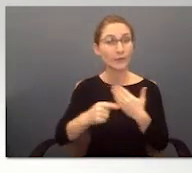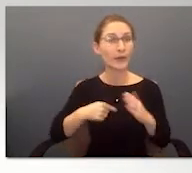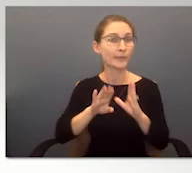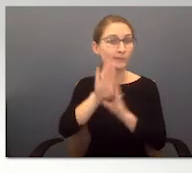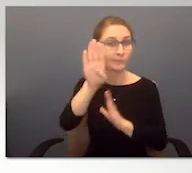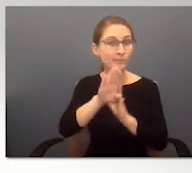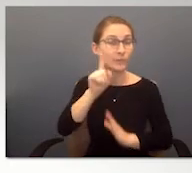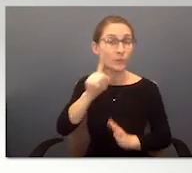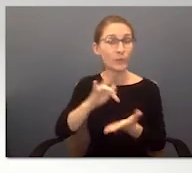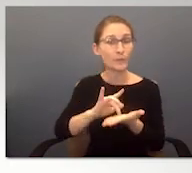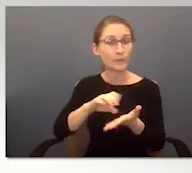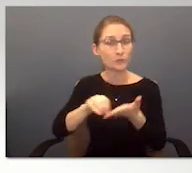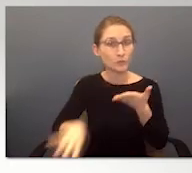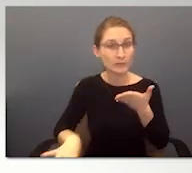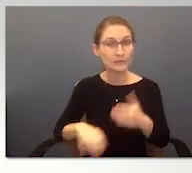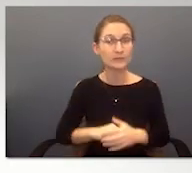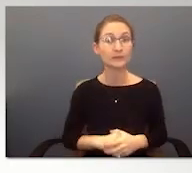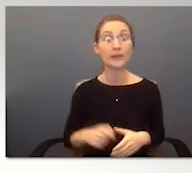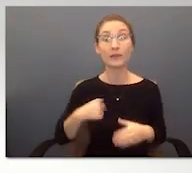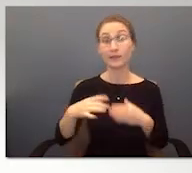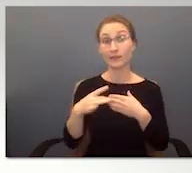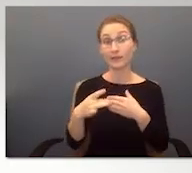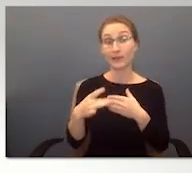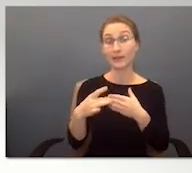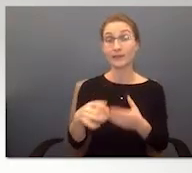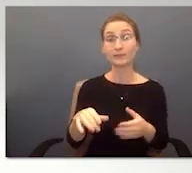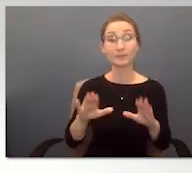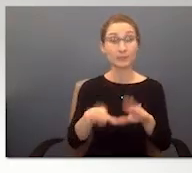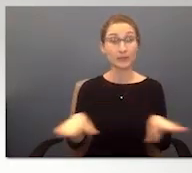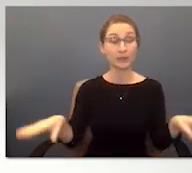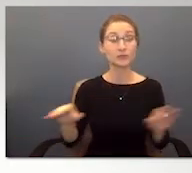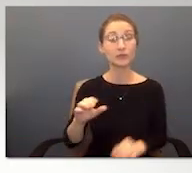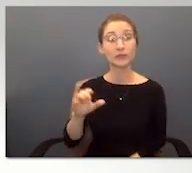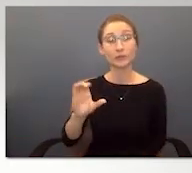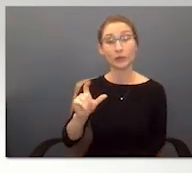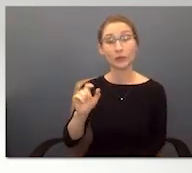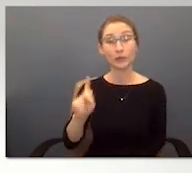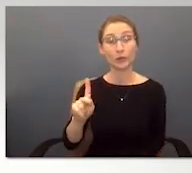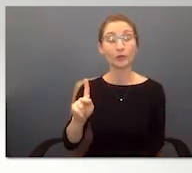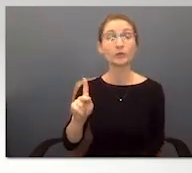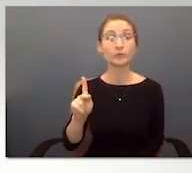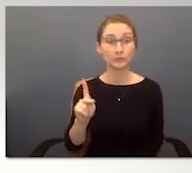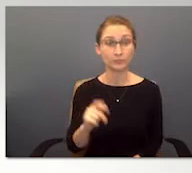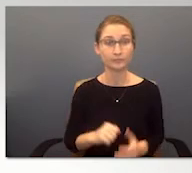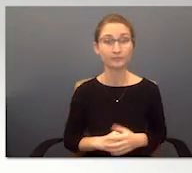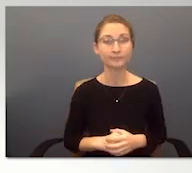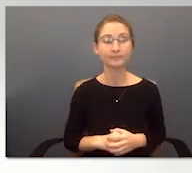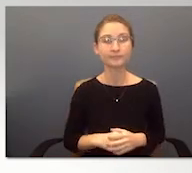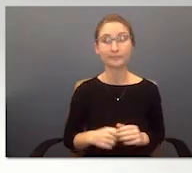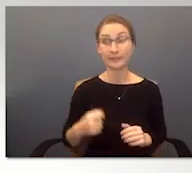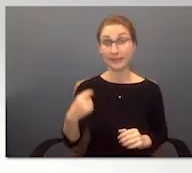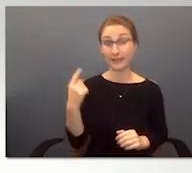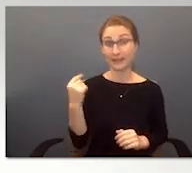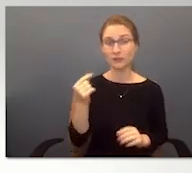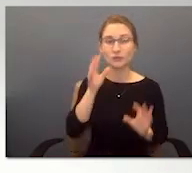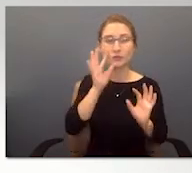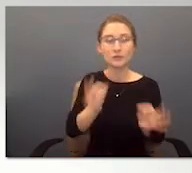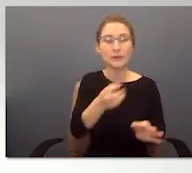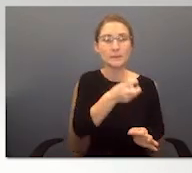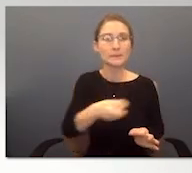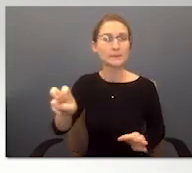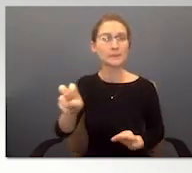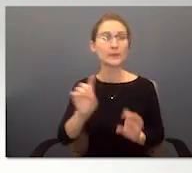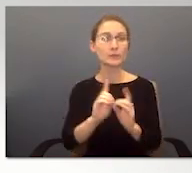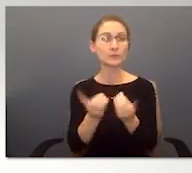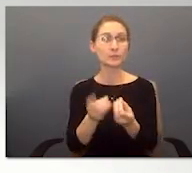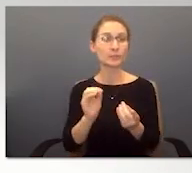medical students, led the pediatric clerkship for several years in general pediatrics, and then decided last year to come to the Department